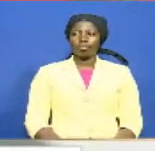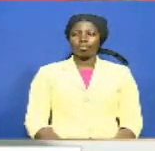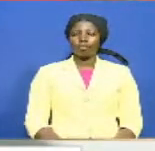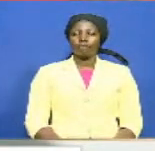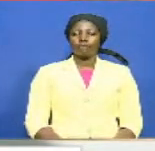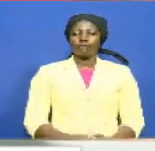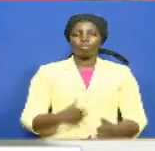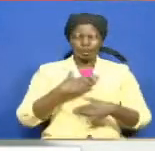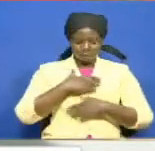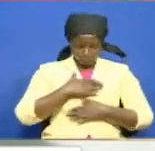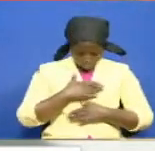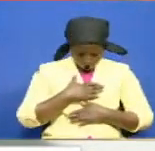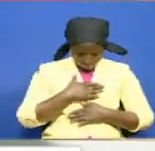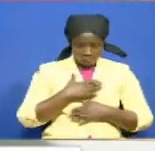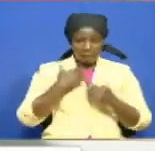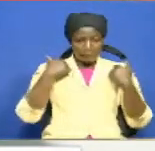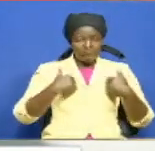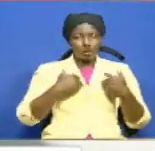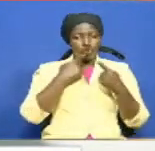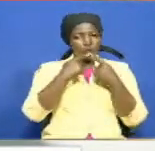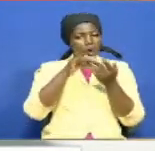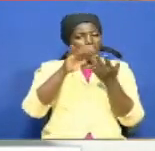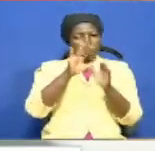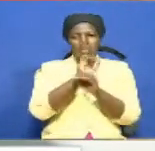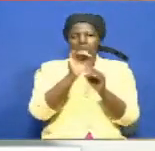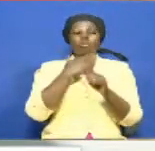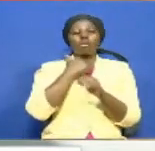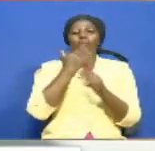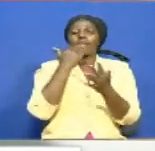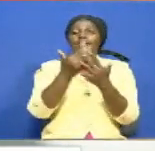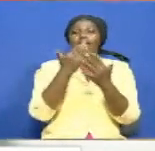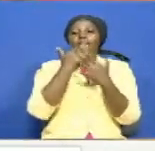Your Excellency, I won't say much. I just want to thank you very much,